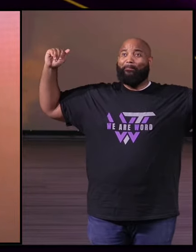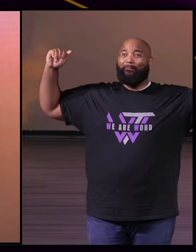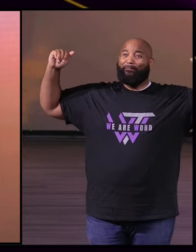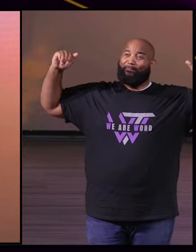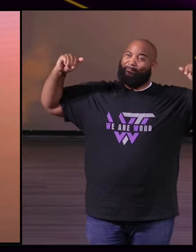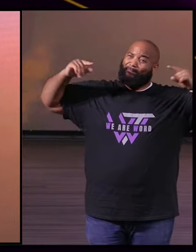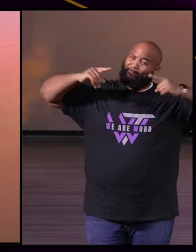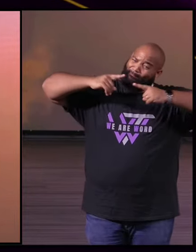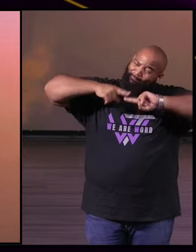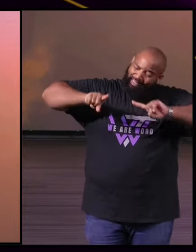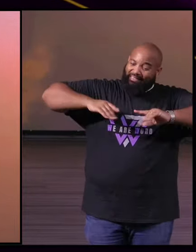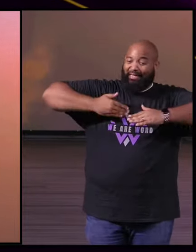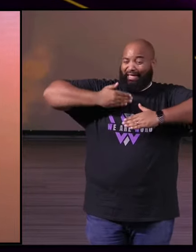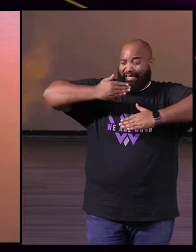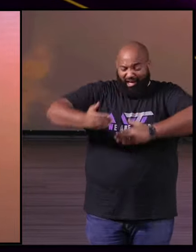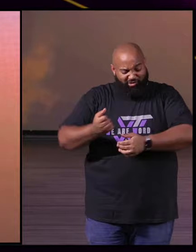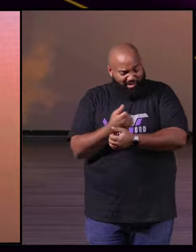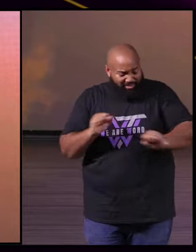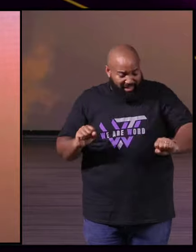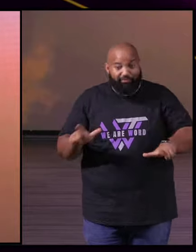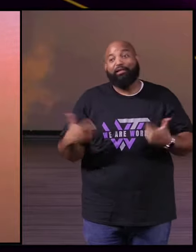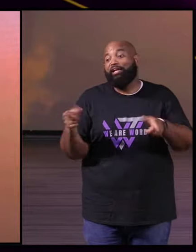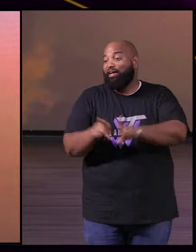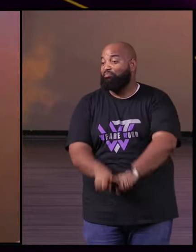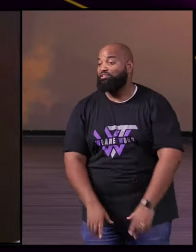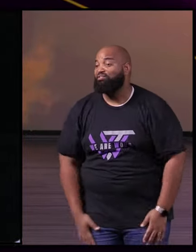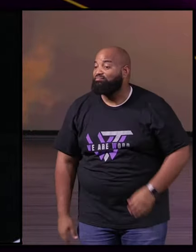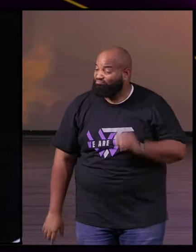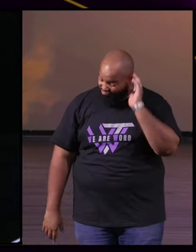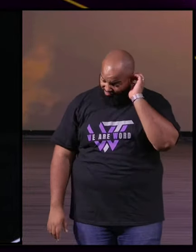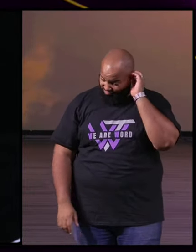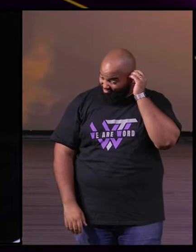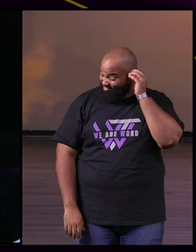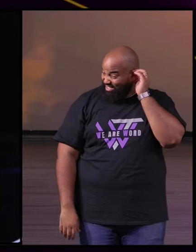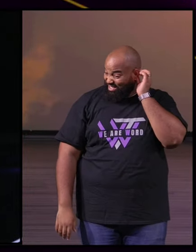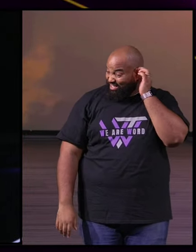then after I get saved, life happens.